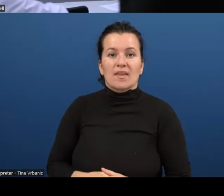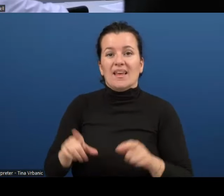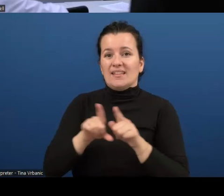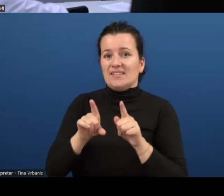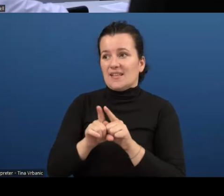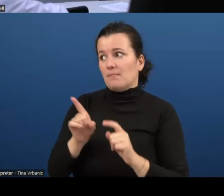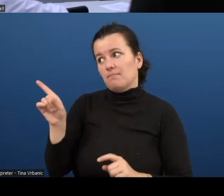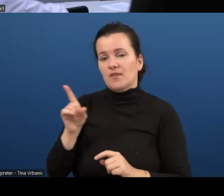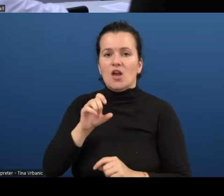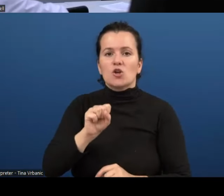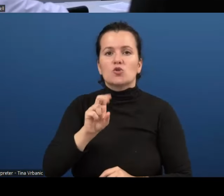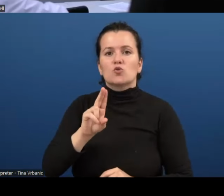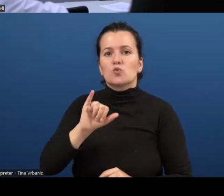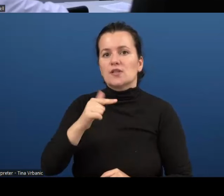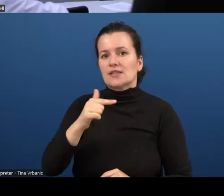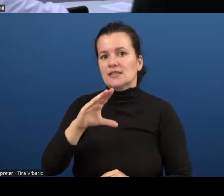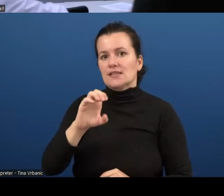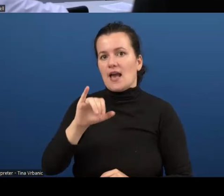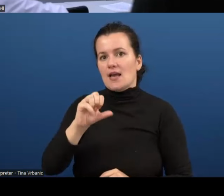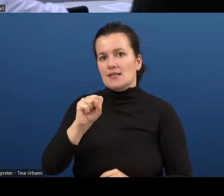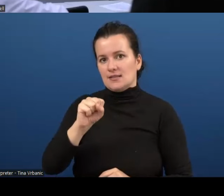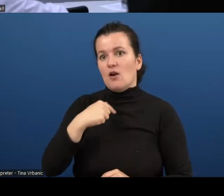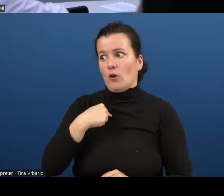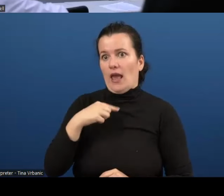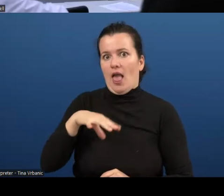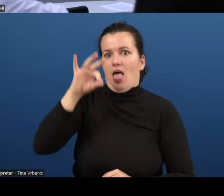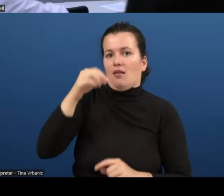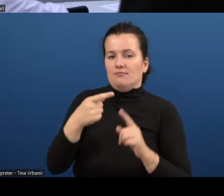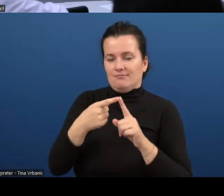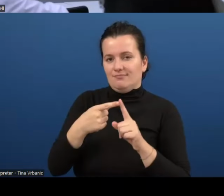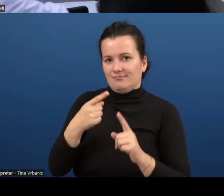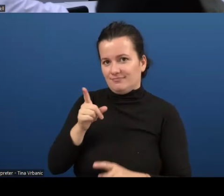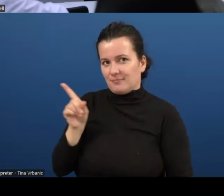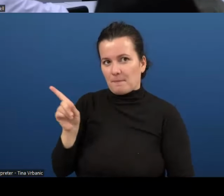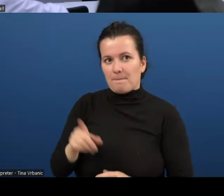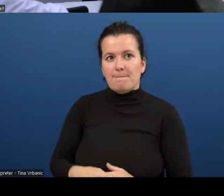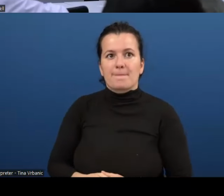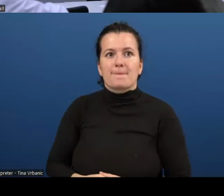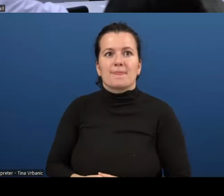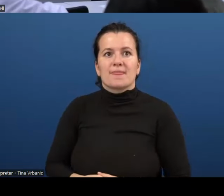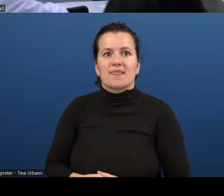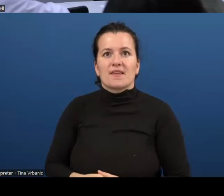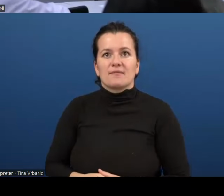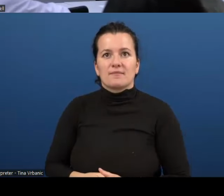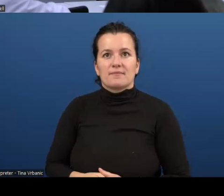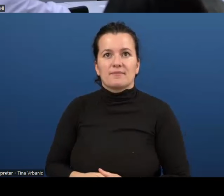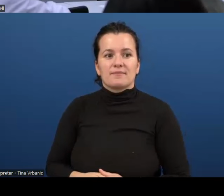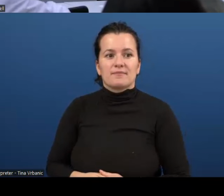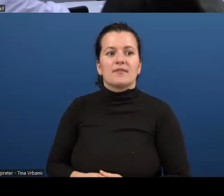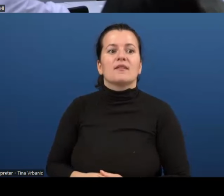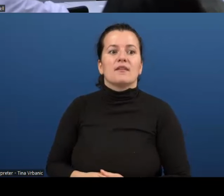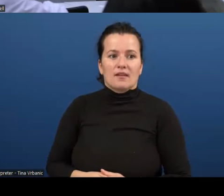with a 3x3 grid, so that was before our own recommendations, but you have to learn at some